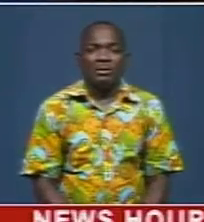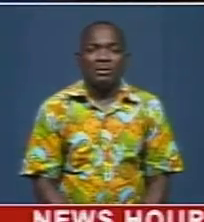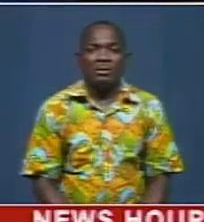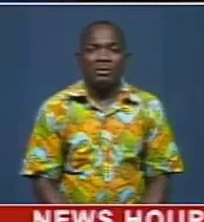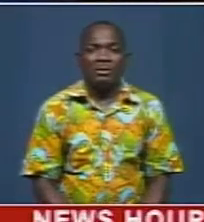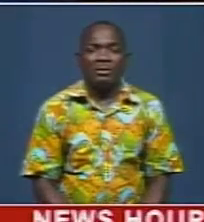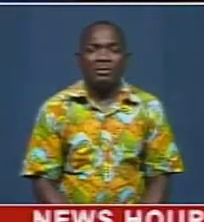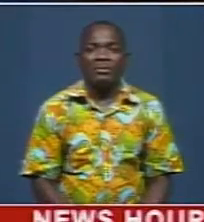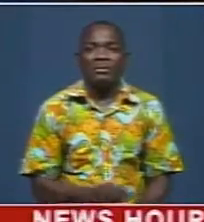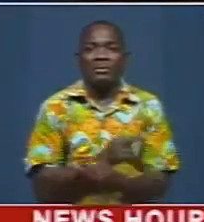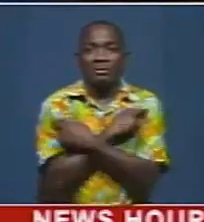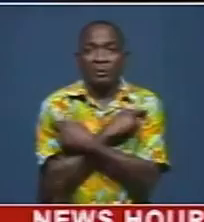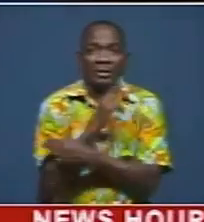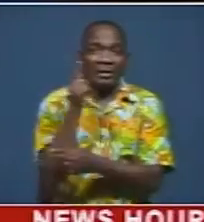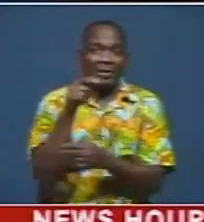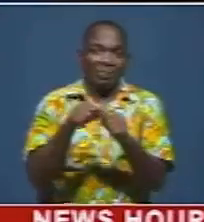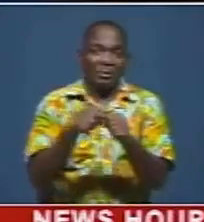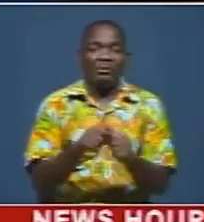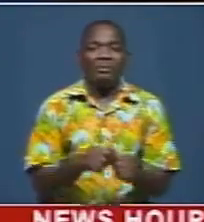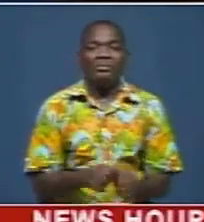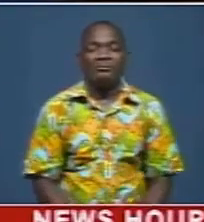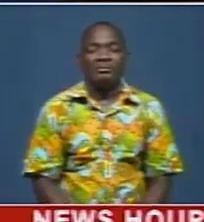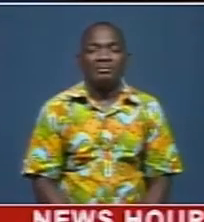These are returns shortly. Please stay with us.